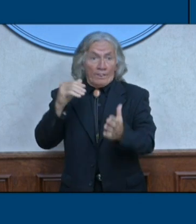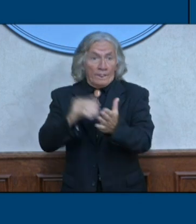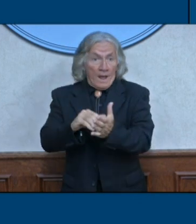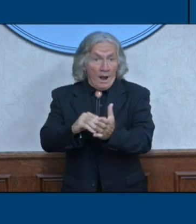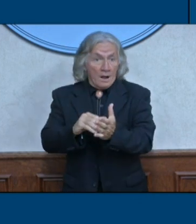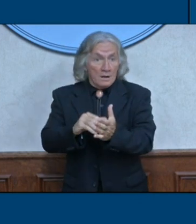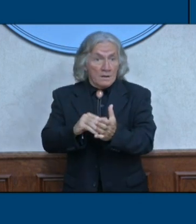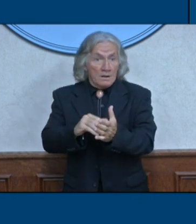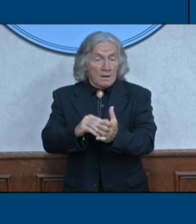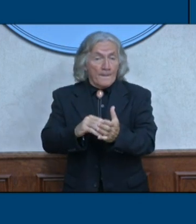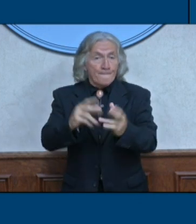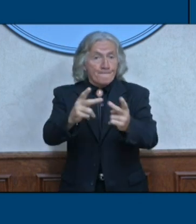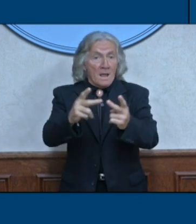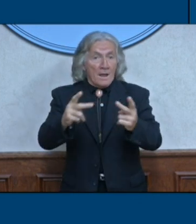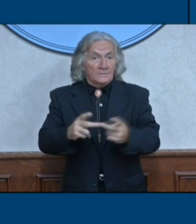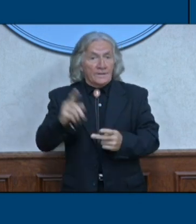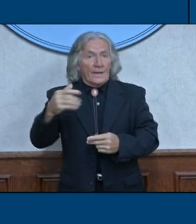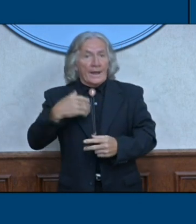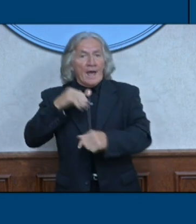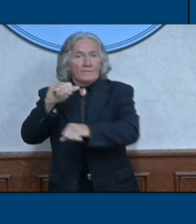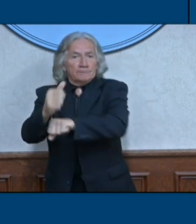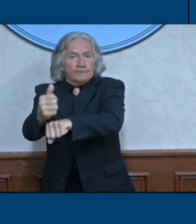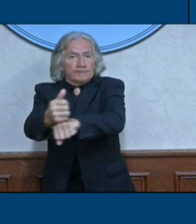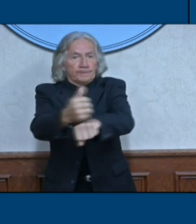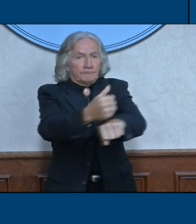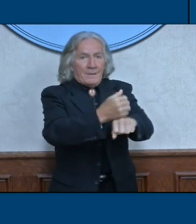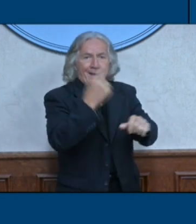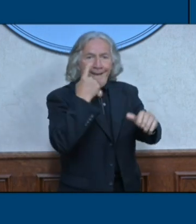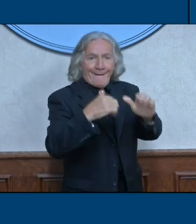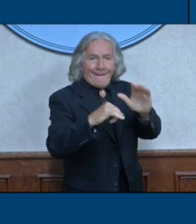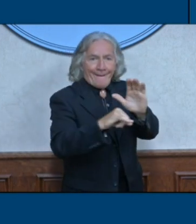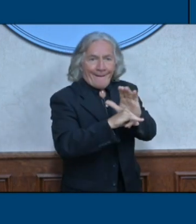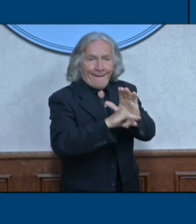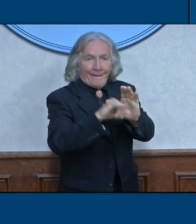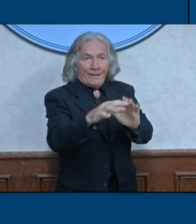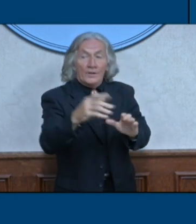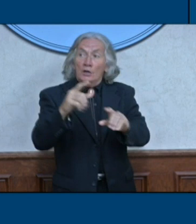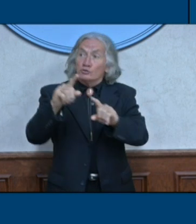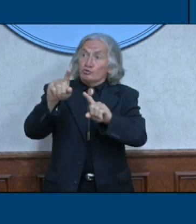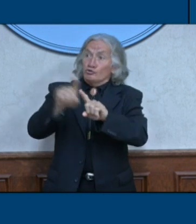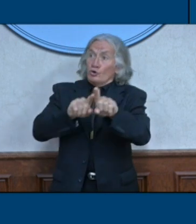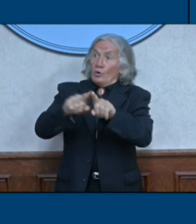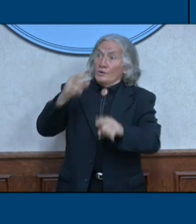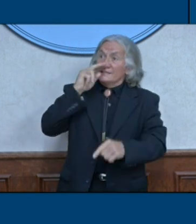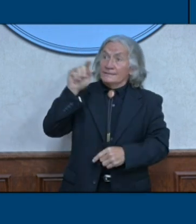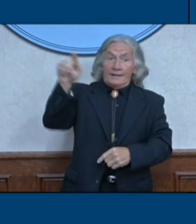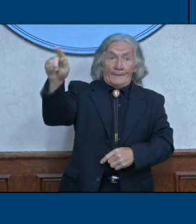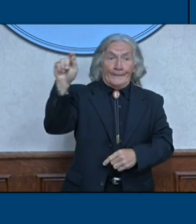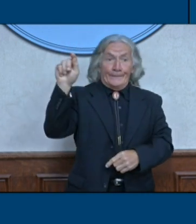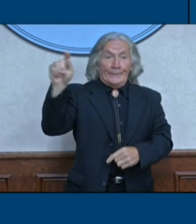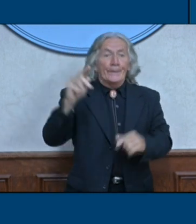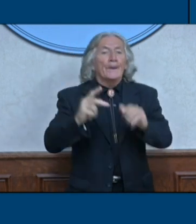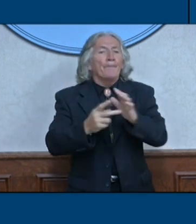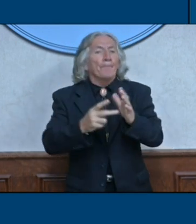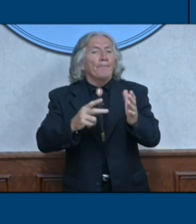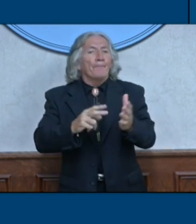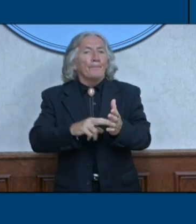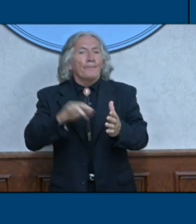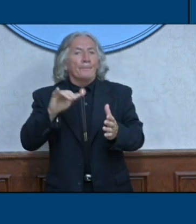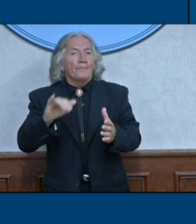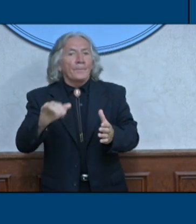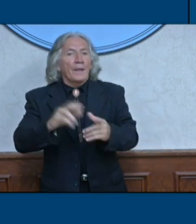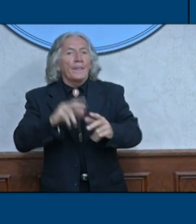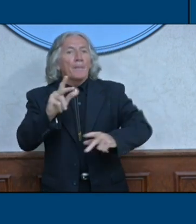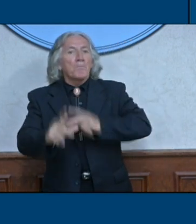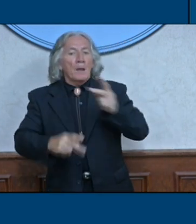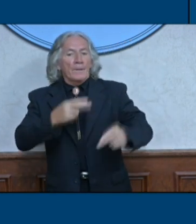1,000 sites that they have identified there. Those little stars that are in there simply means that the Department